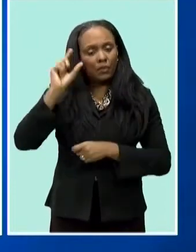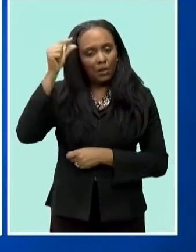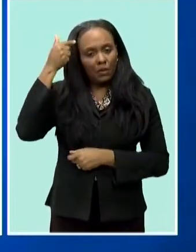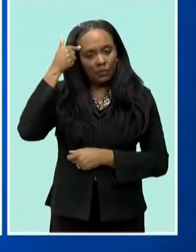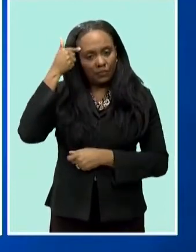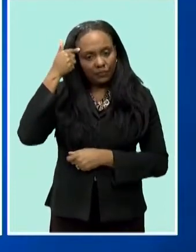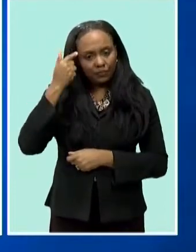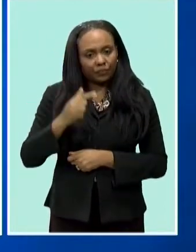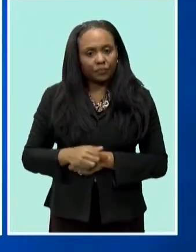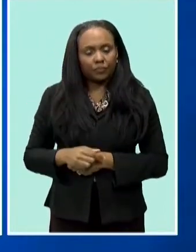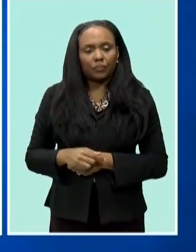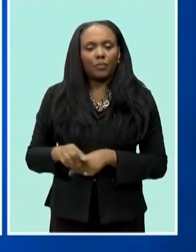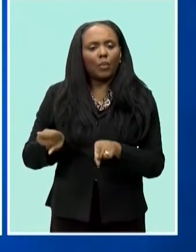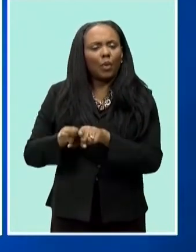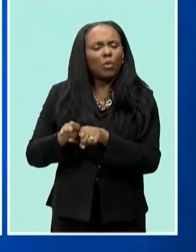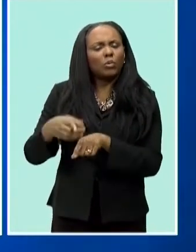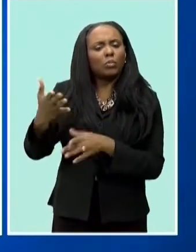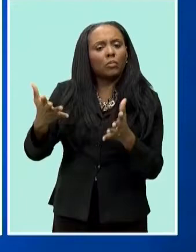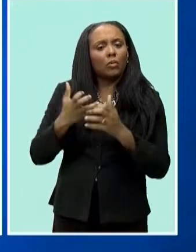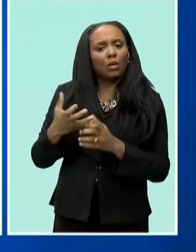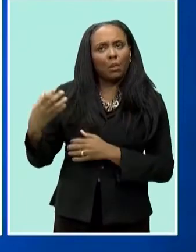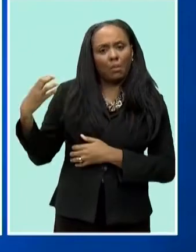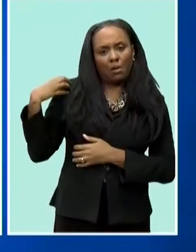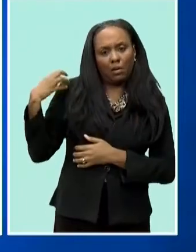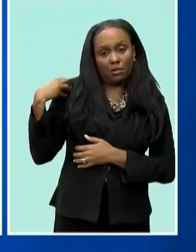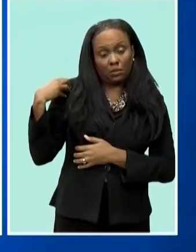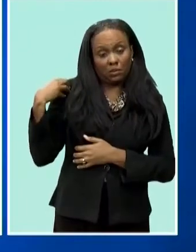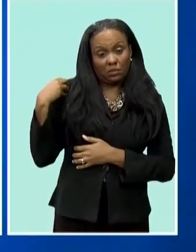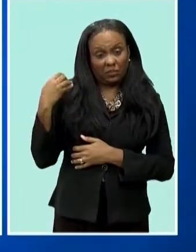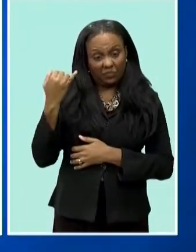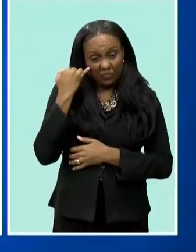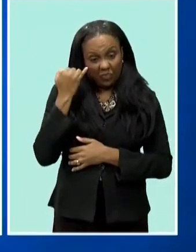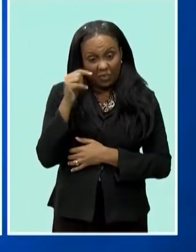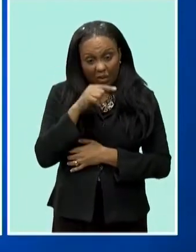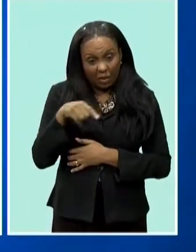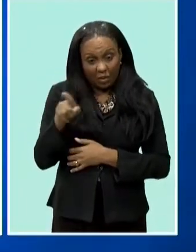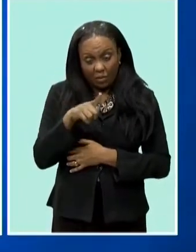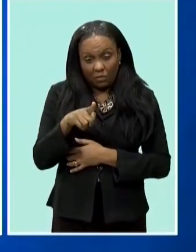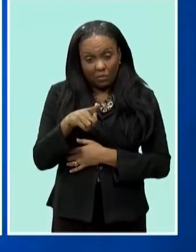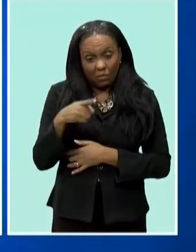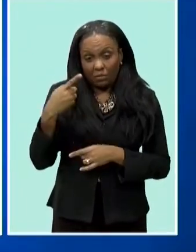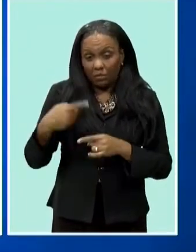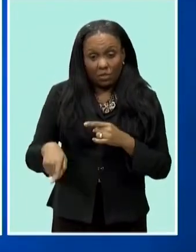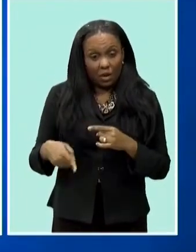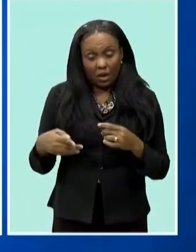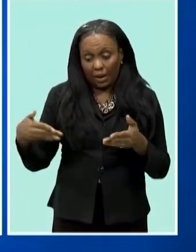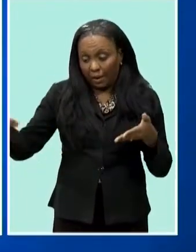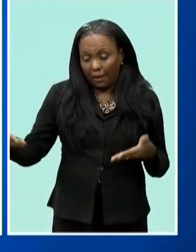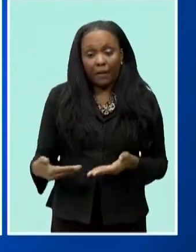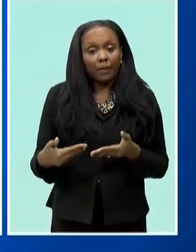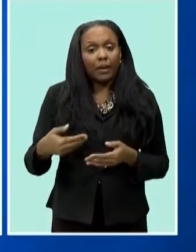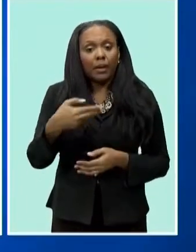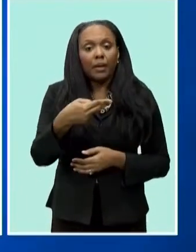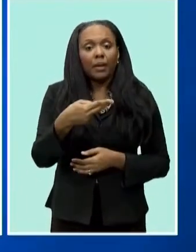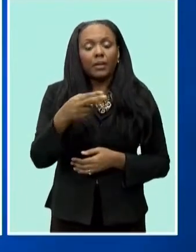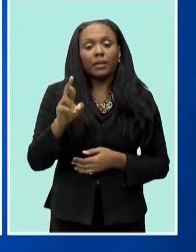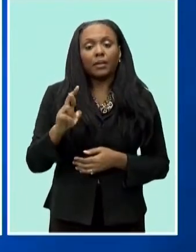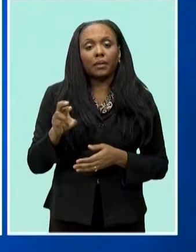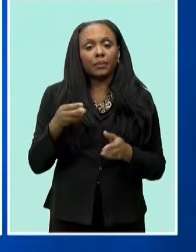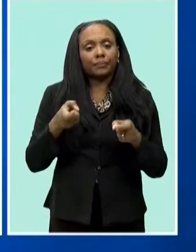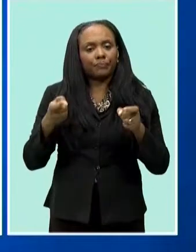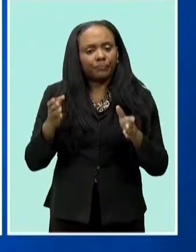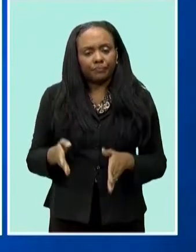reminded employers that in cases where they may not be able to afford a human resources department or manager, entities like the